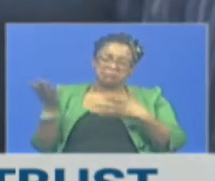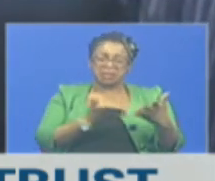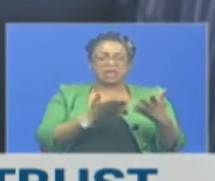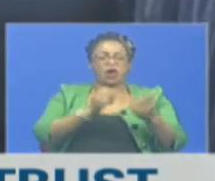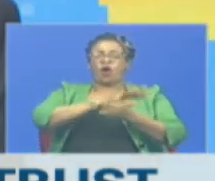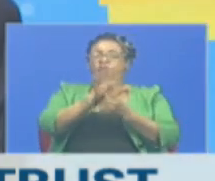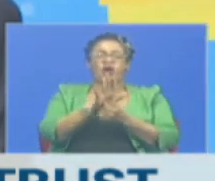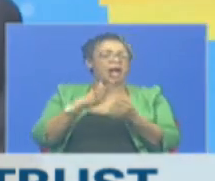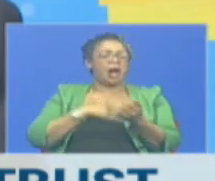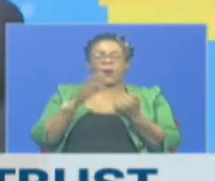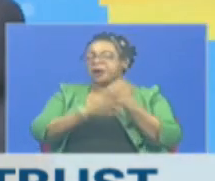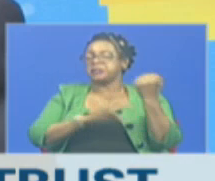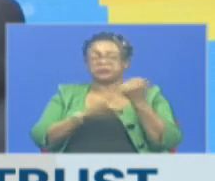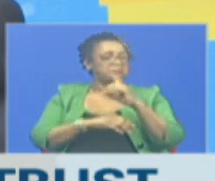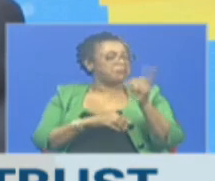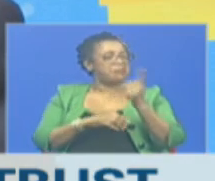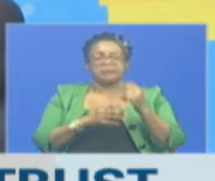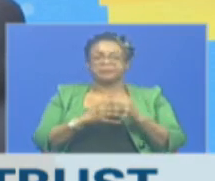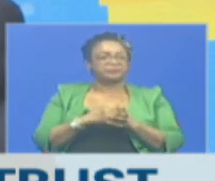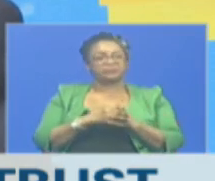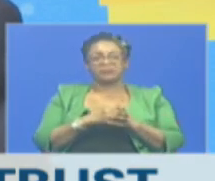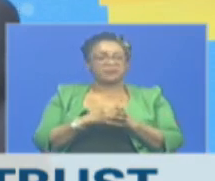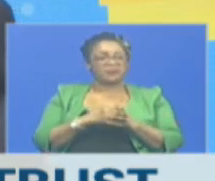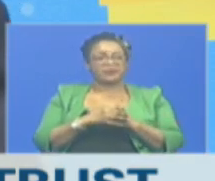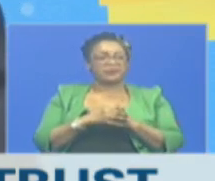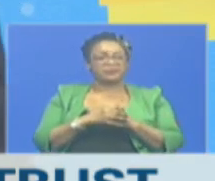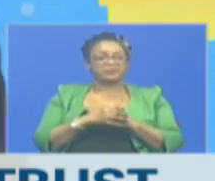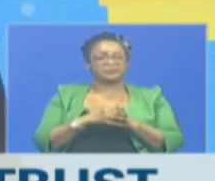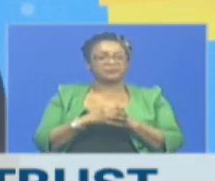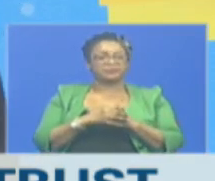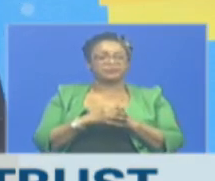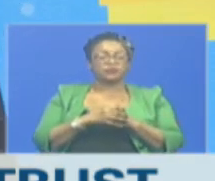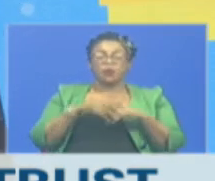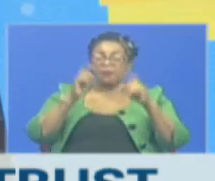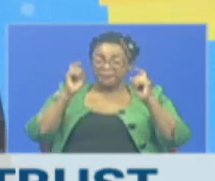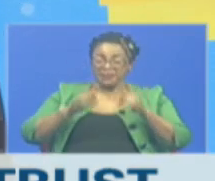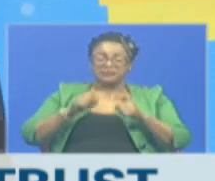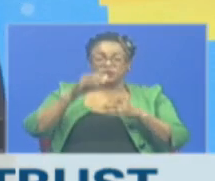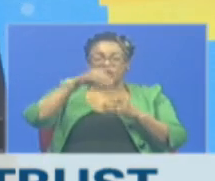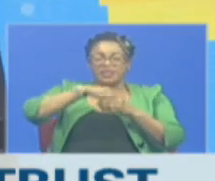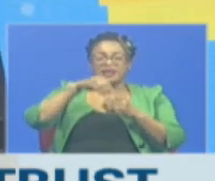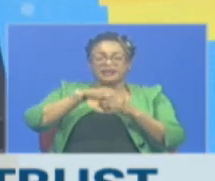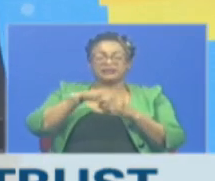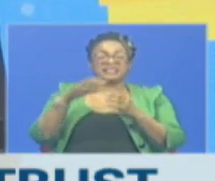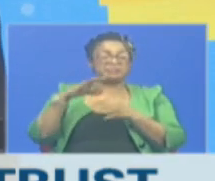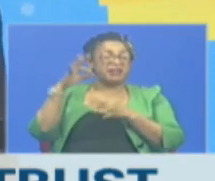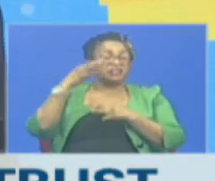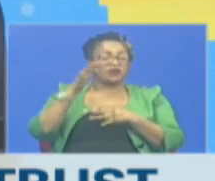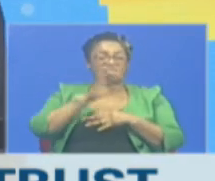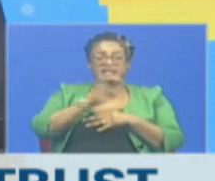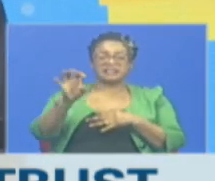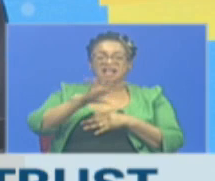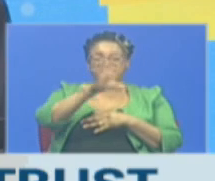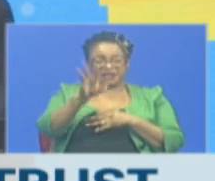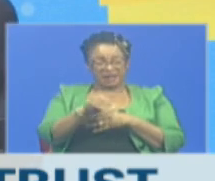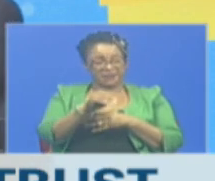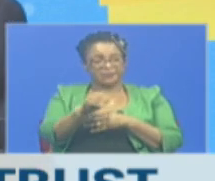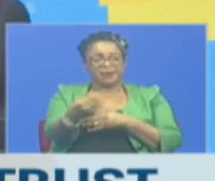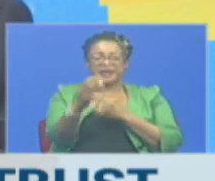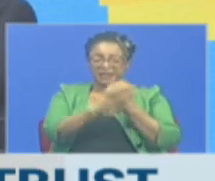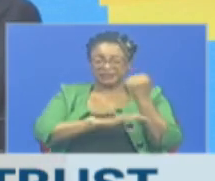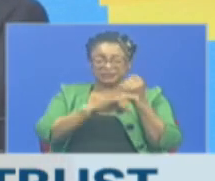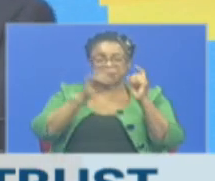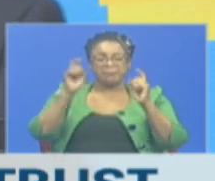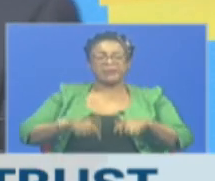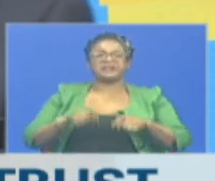ndani ya nchi yetu. I understand that there has to be, within the spirit of East African cooperation, countries must be able to